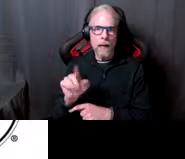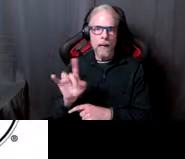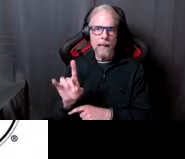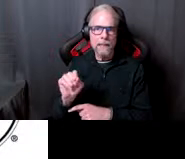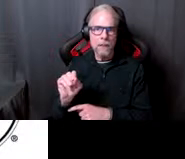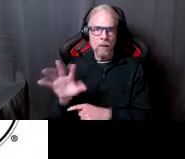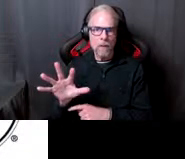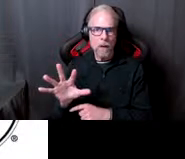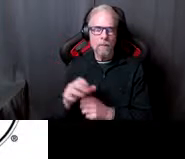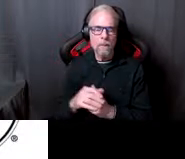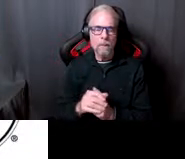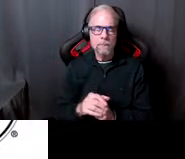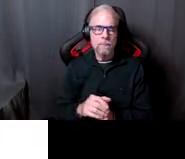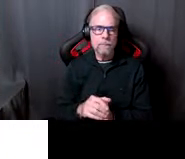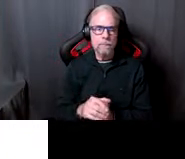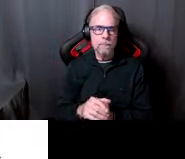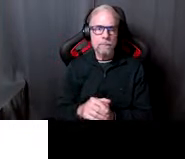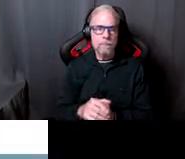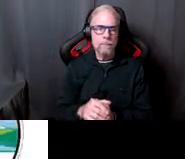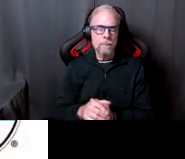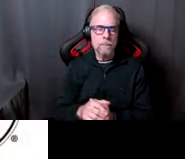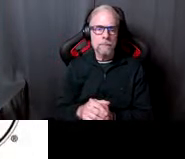164.805.